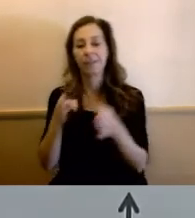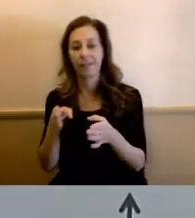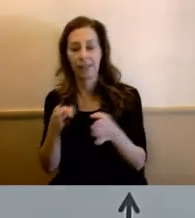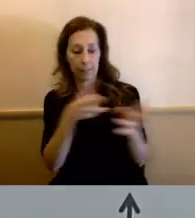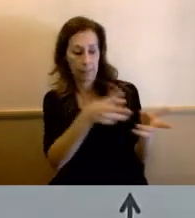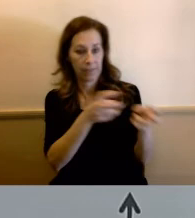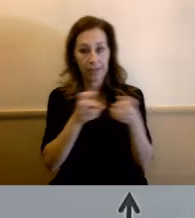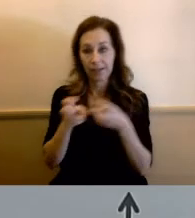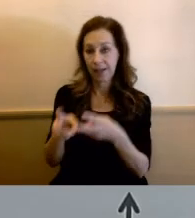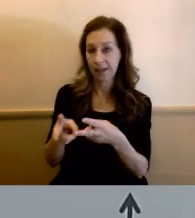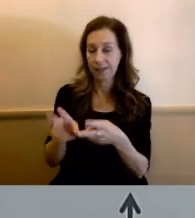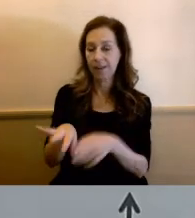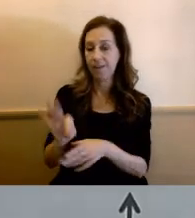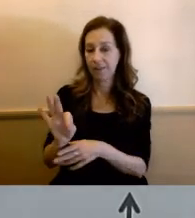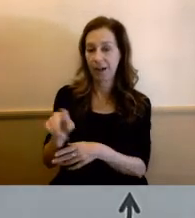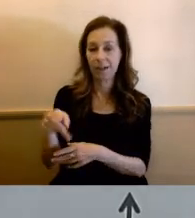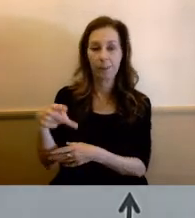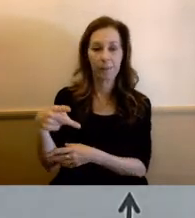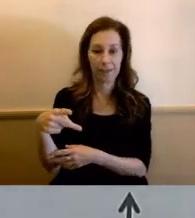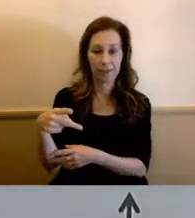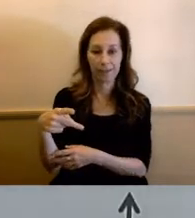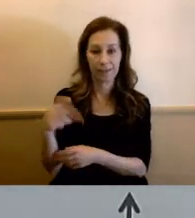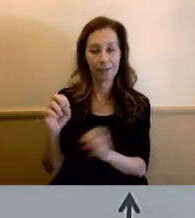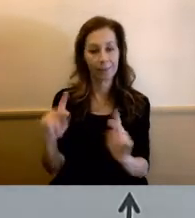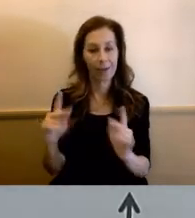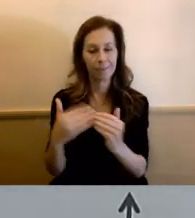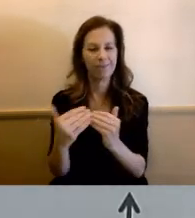find P. Okay, so go ahead.